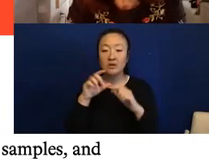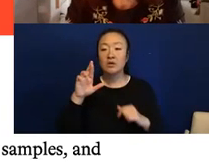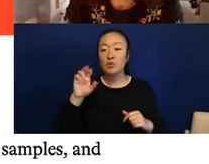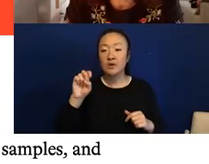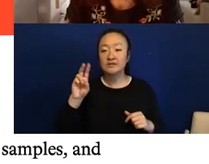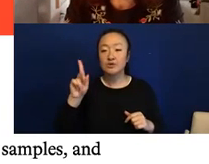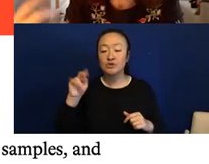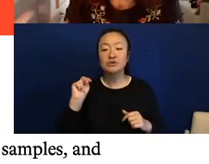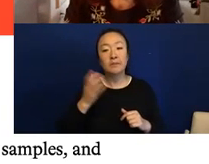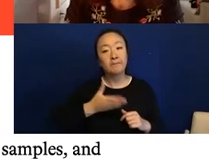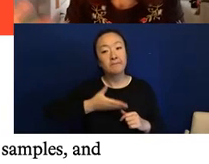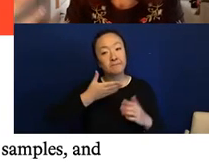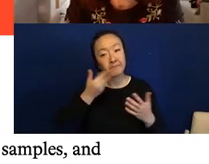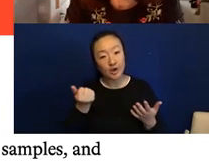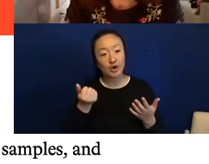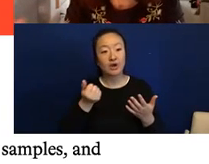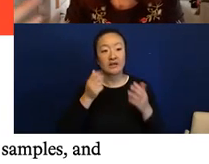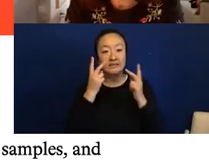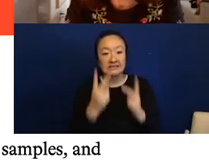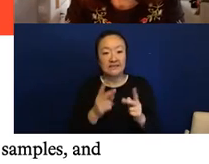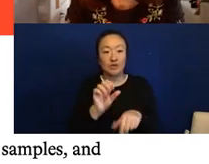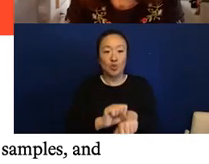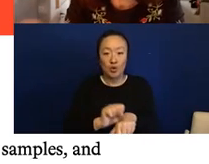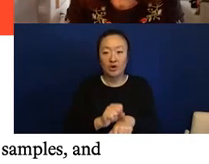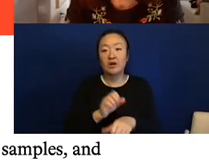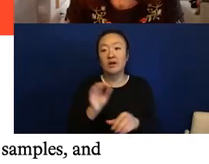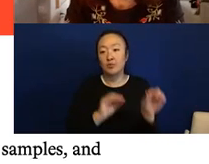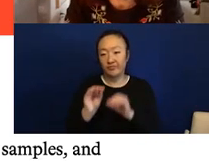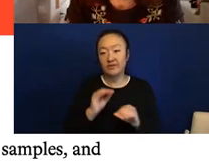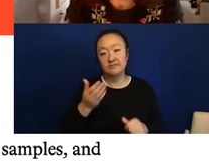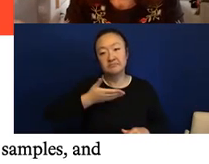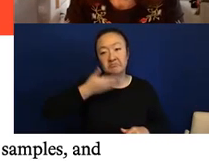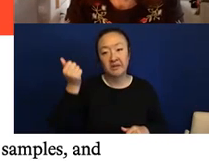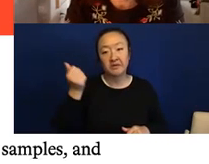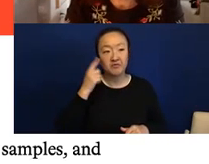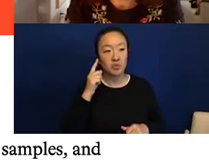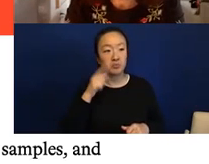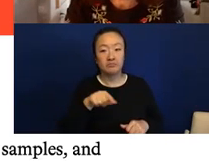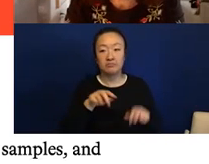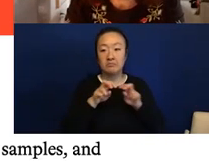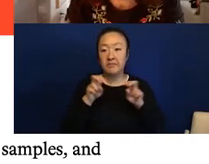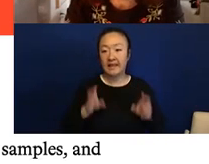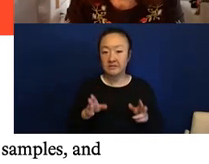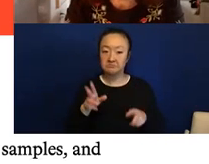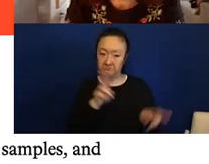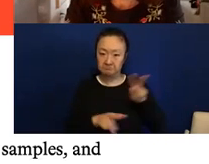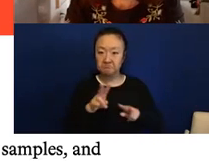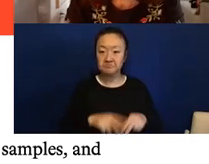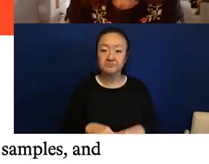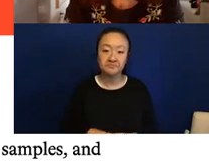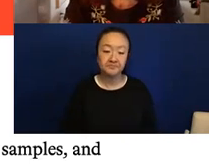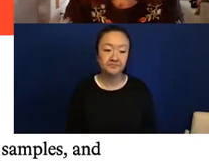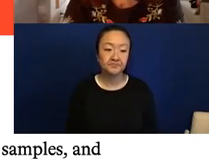you and your work and your movements, obviously, the better it is for the panelists to evaluate the